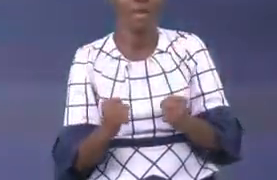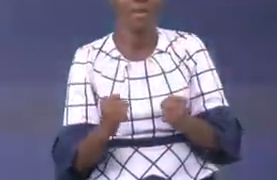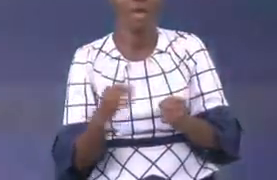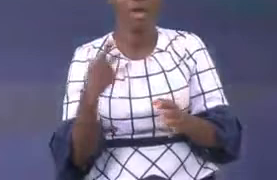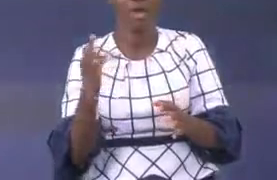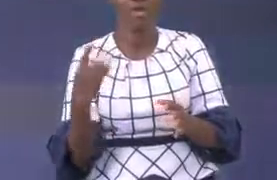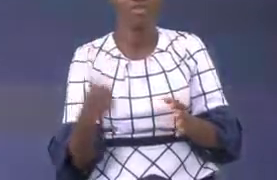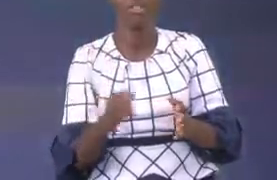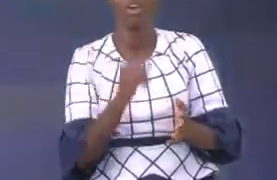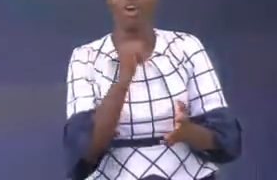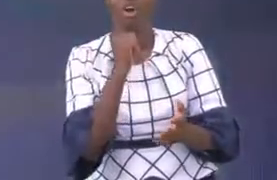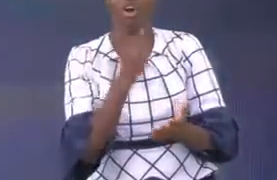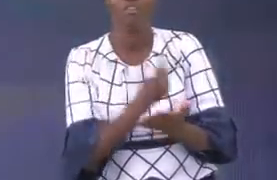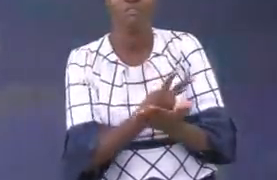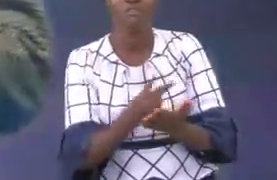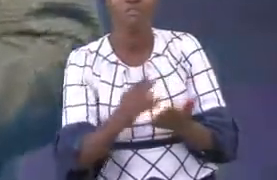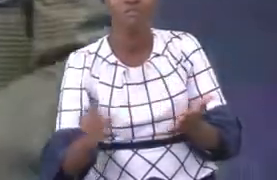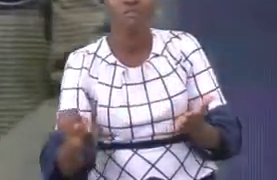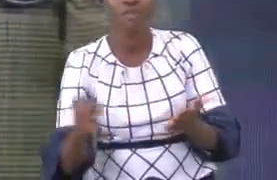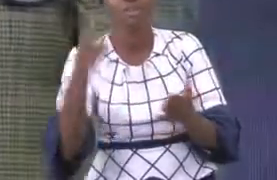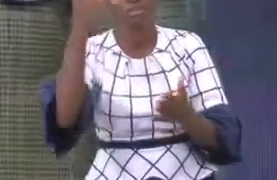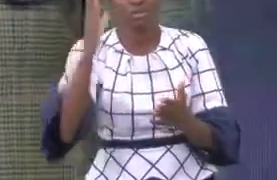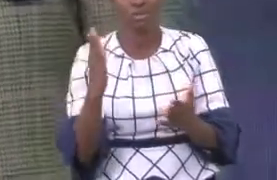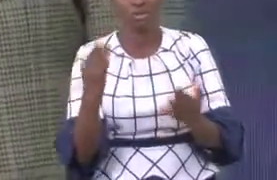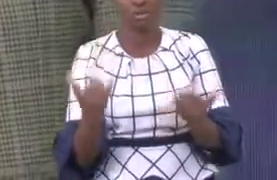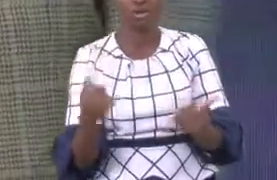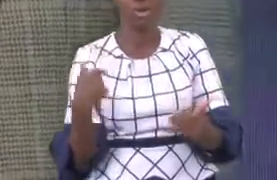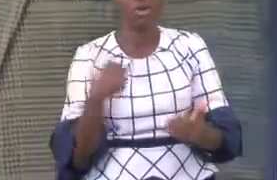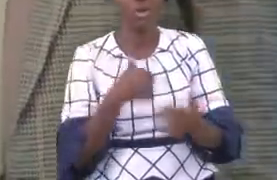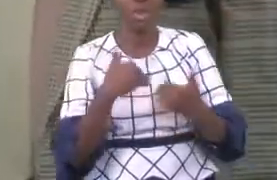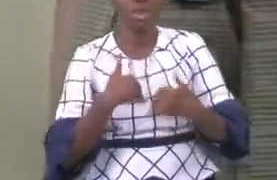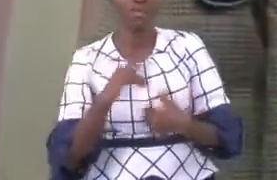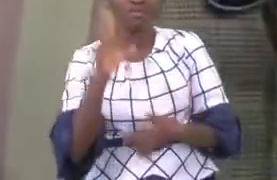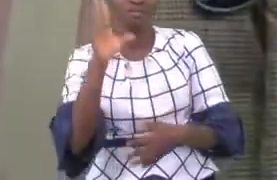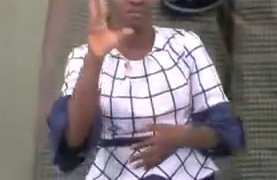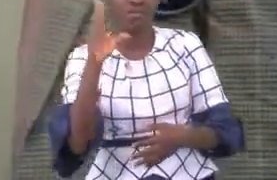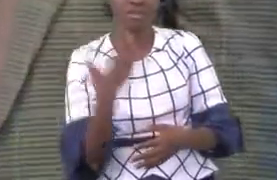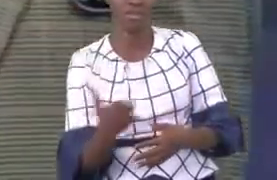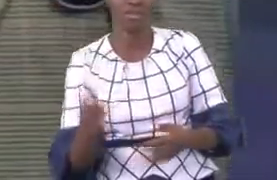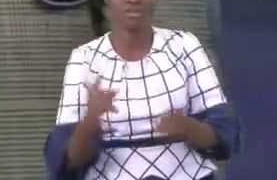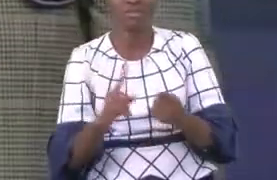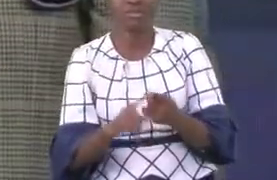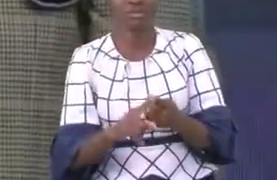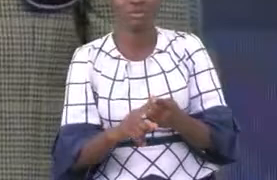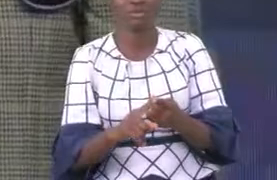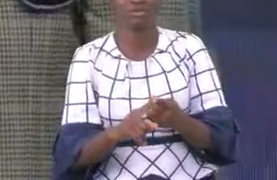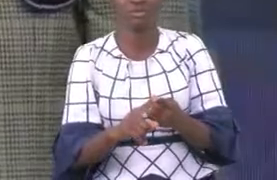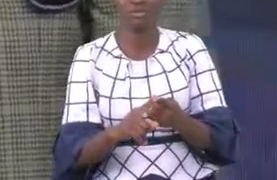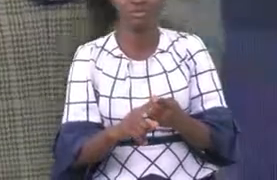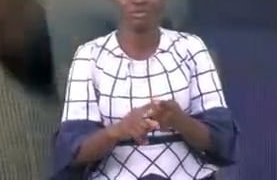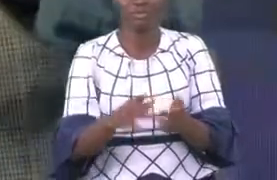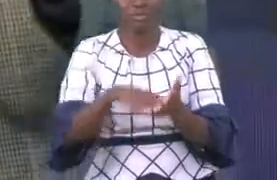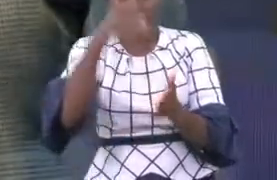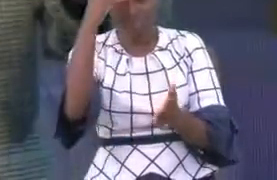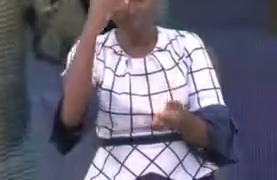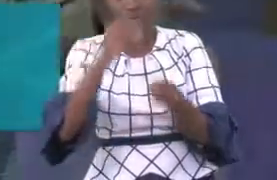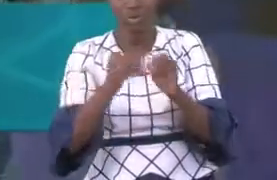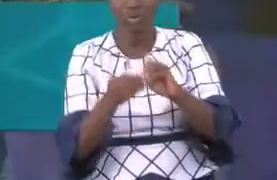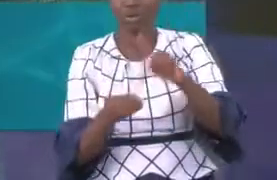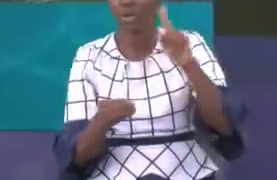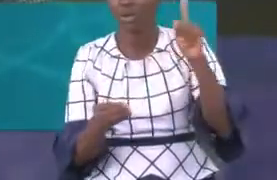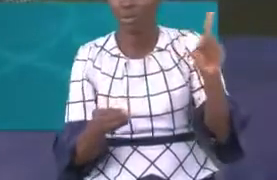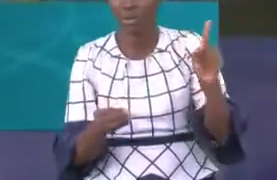at in the message tonight. Number one, the unlimited power of our great God. A